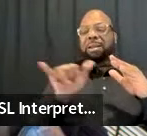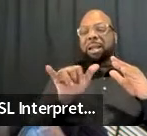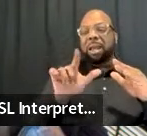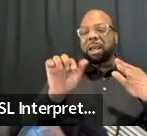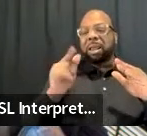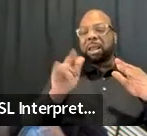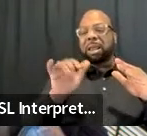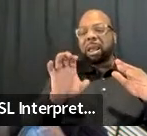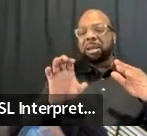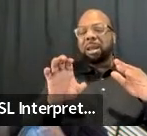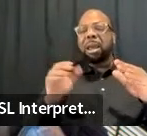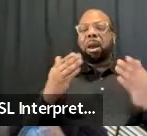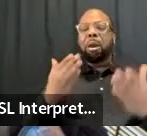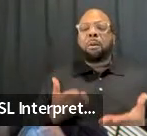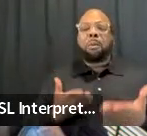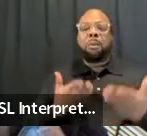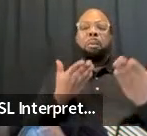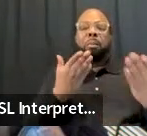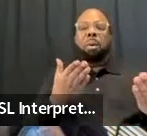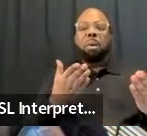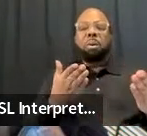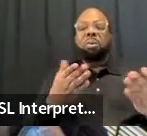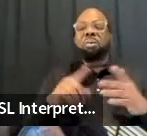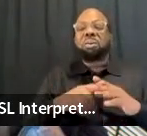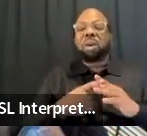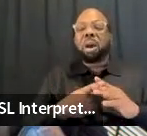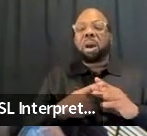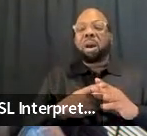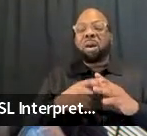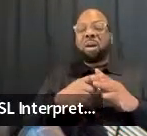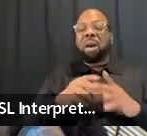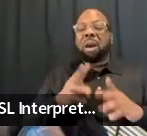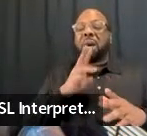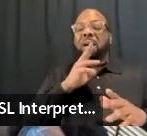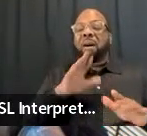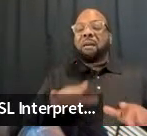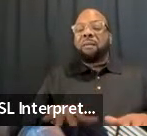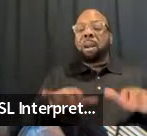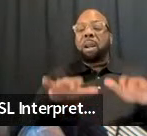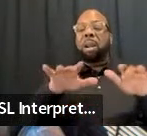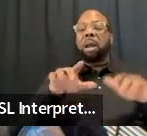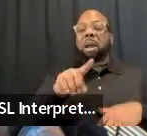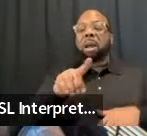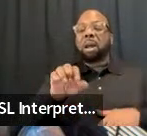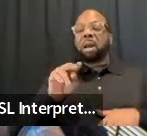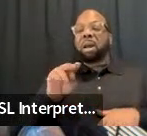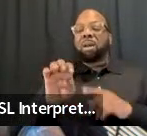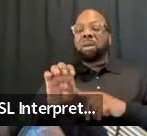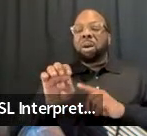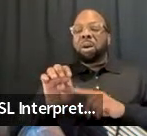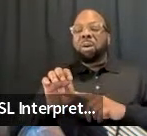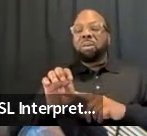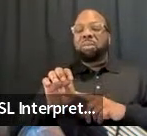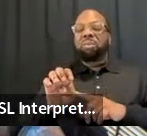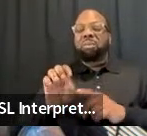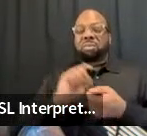we will be proposing to roll out those flood zone relevant zoning allowances citywide.